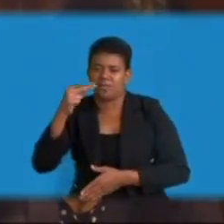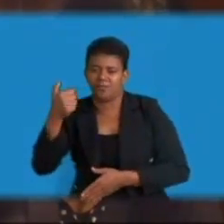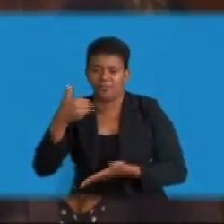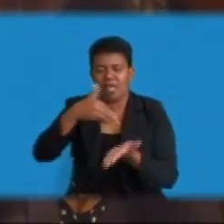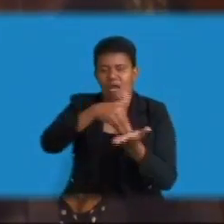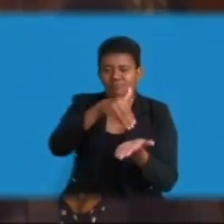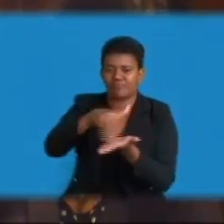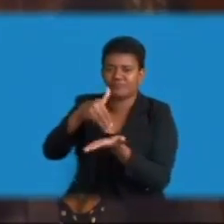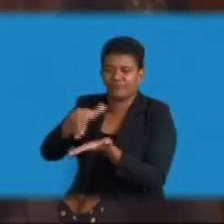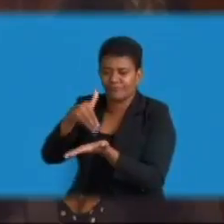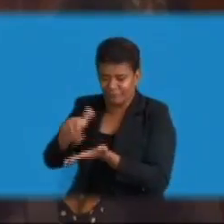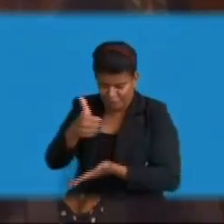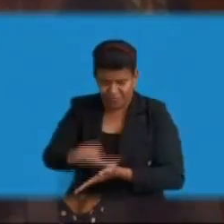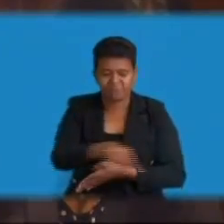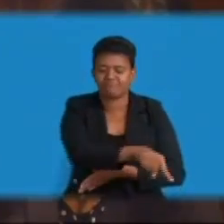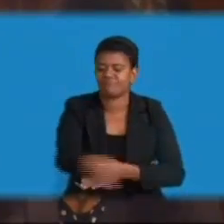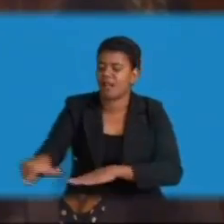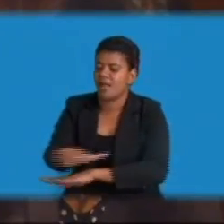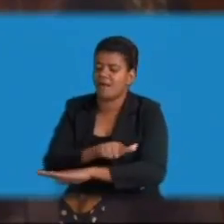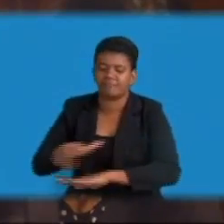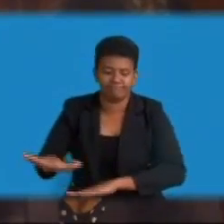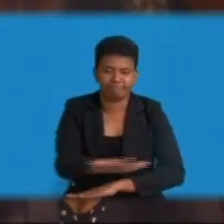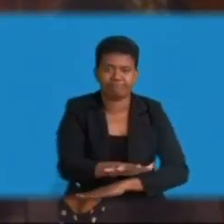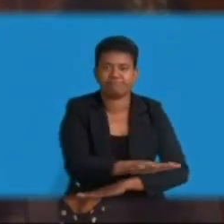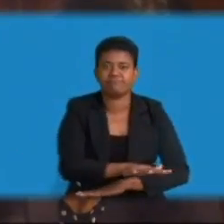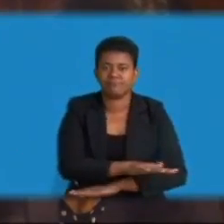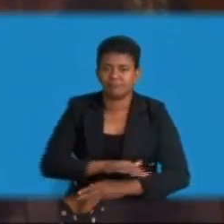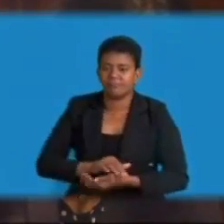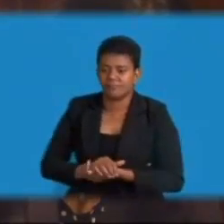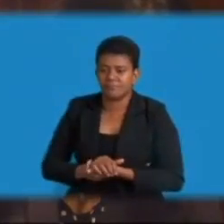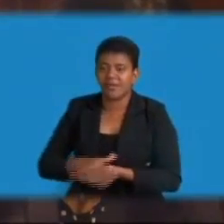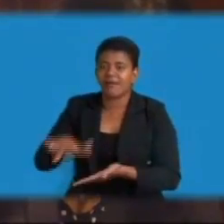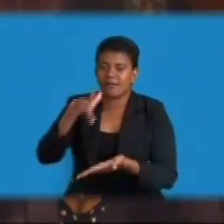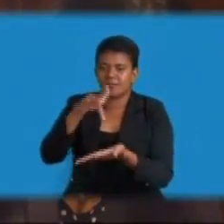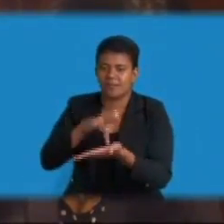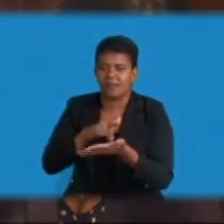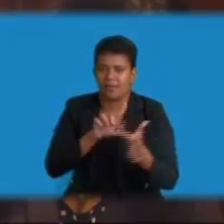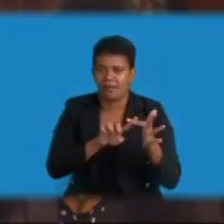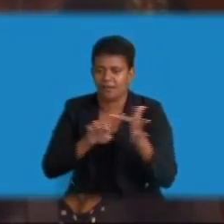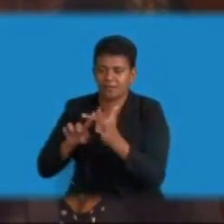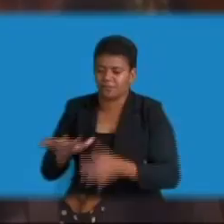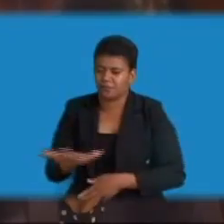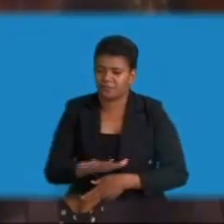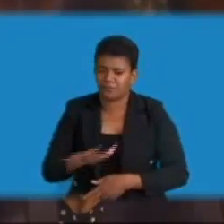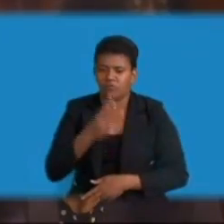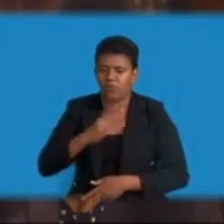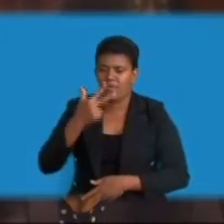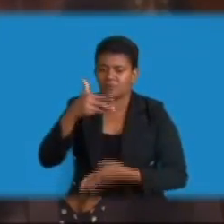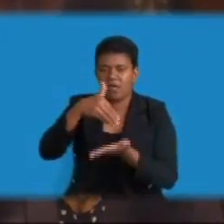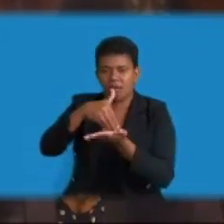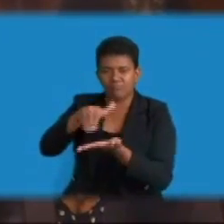in the respective divisions as follows. Within the Central Eastern Division, we're looking at about 39 approval notices